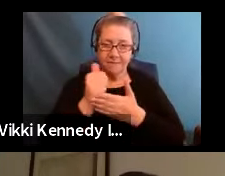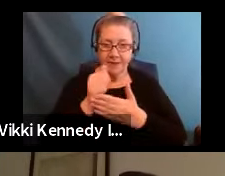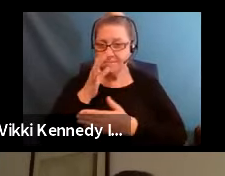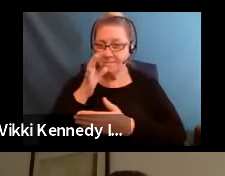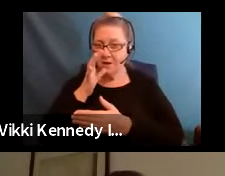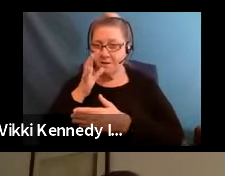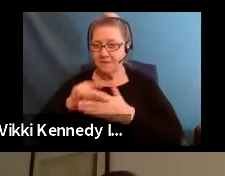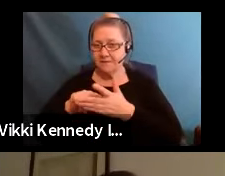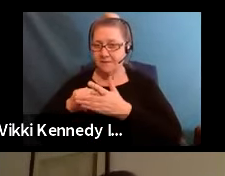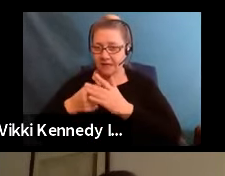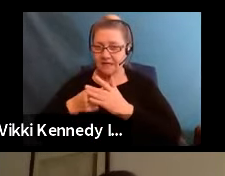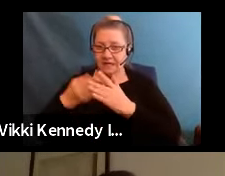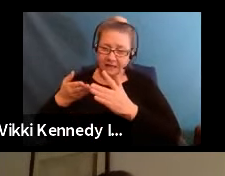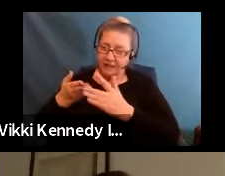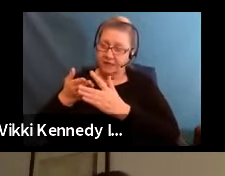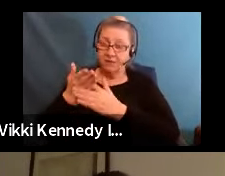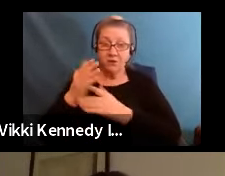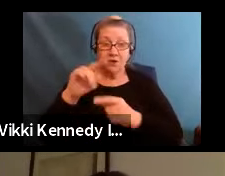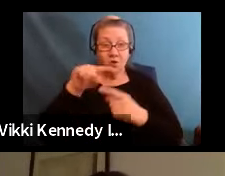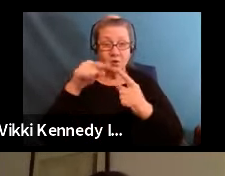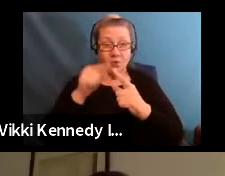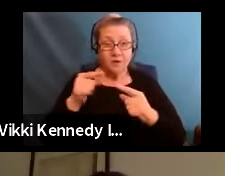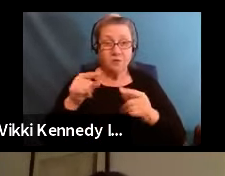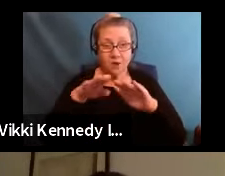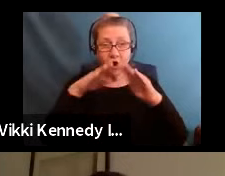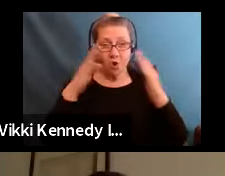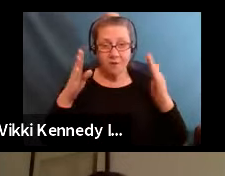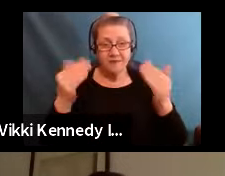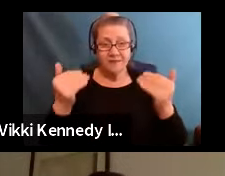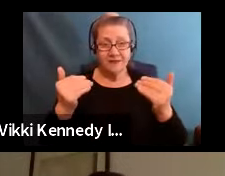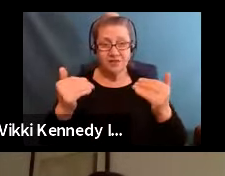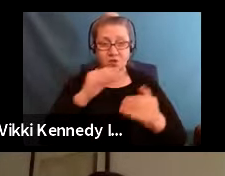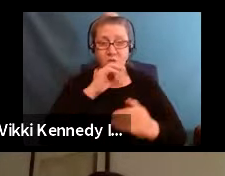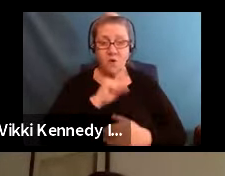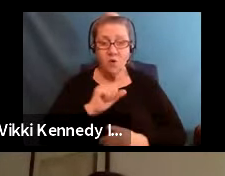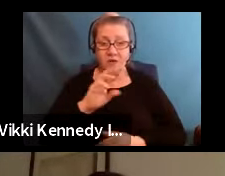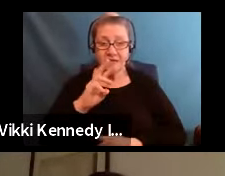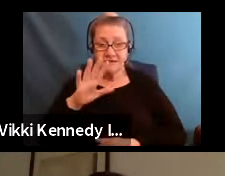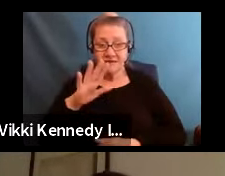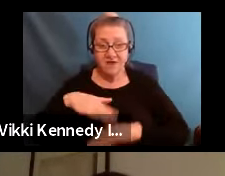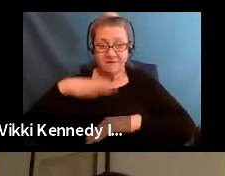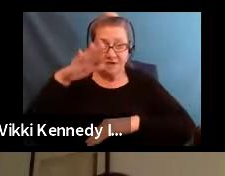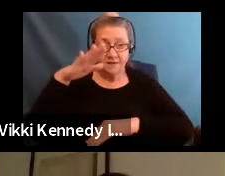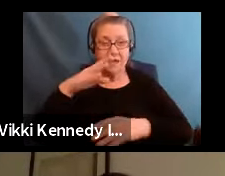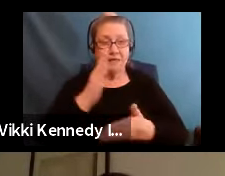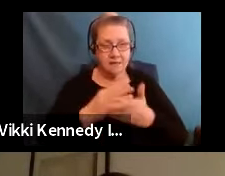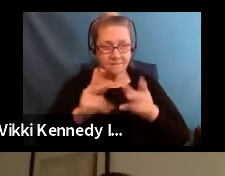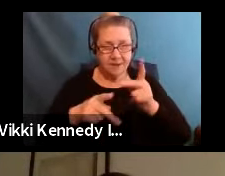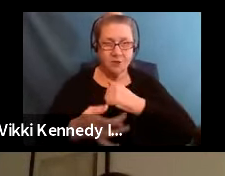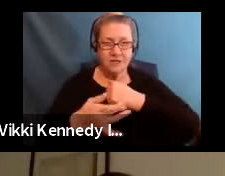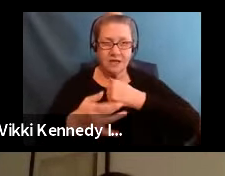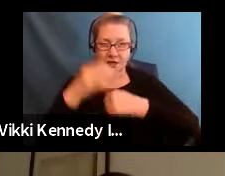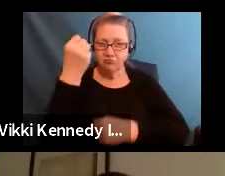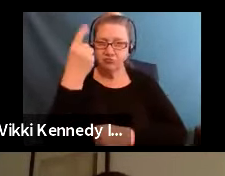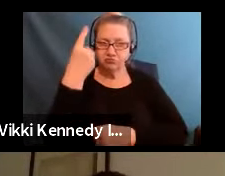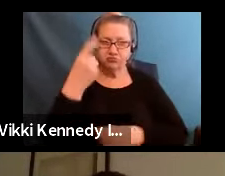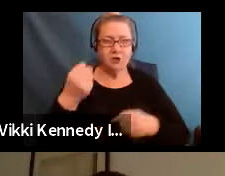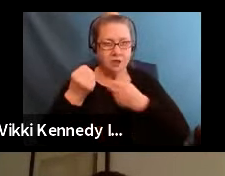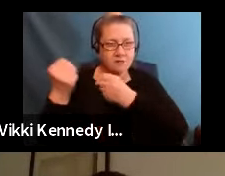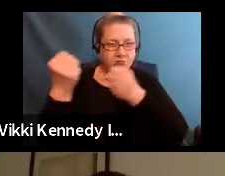beginning get through this. When we open it up to 65, there are people that are sharper and faster. They're going to get on the technology. They have a car. They're going to